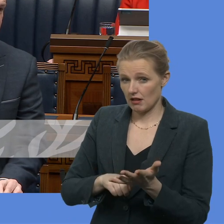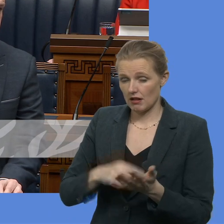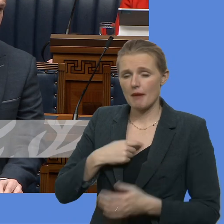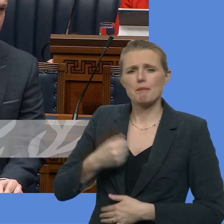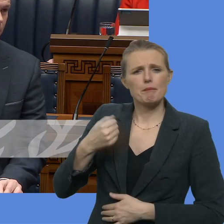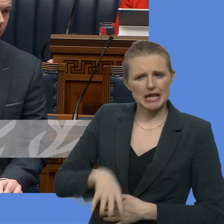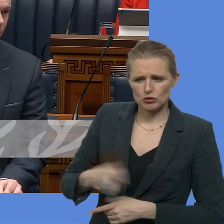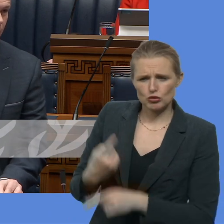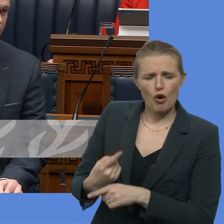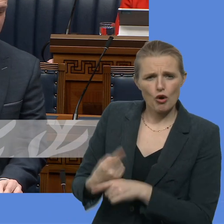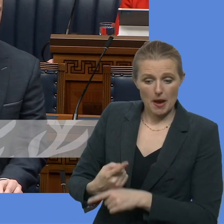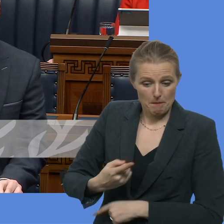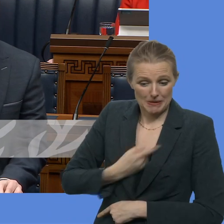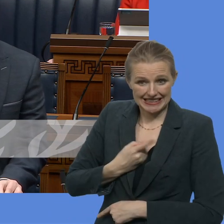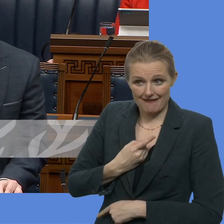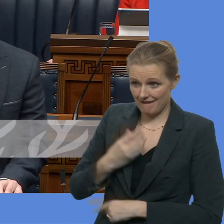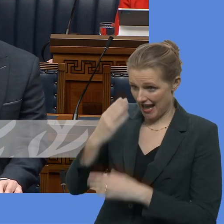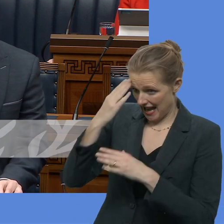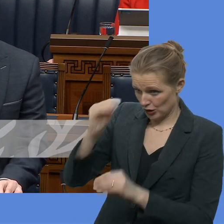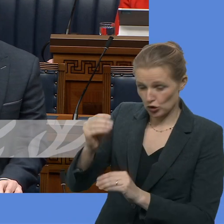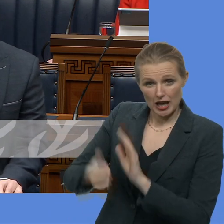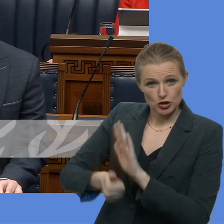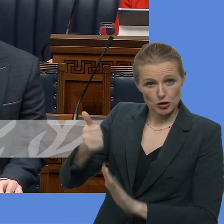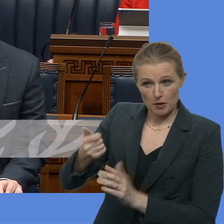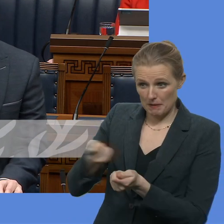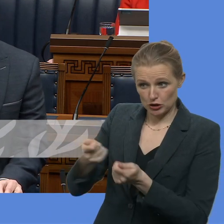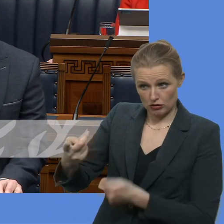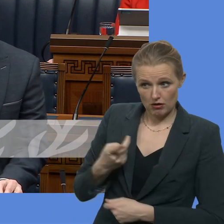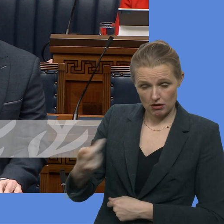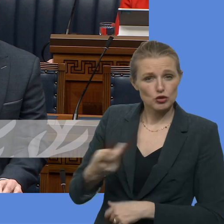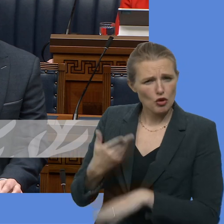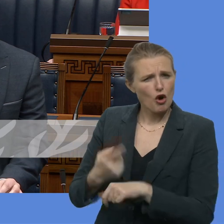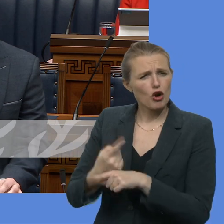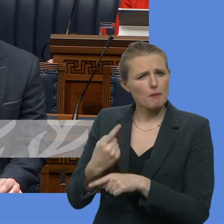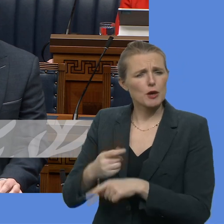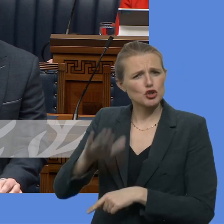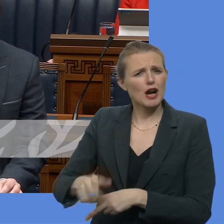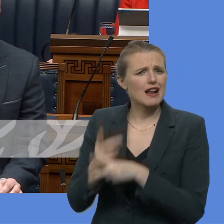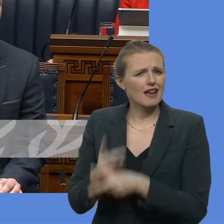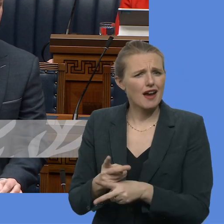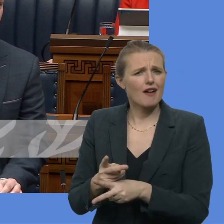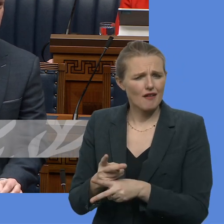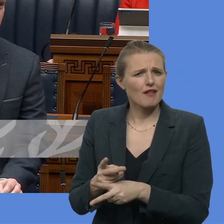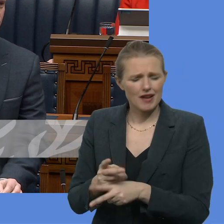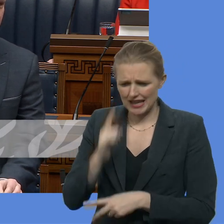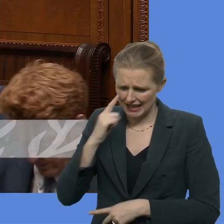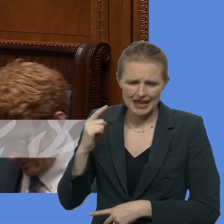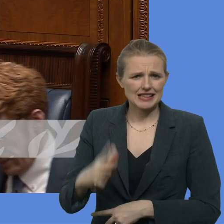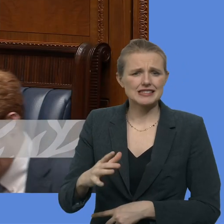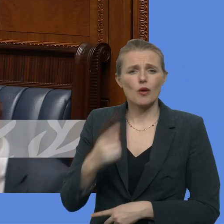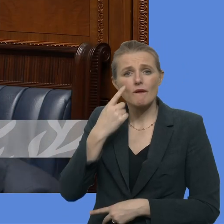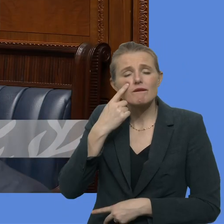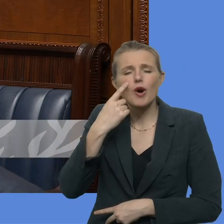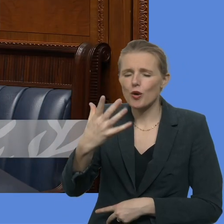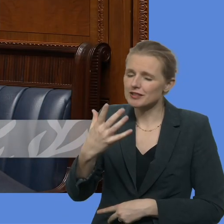myself and the Education Minister in relation to childcare. As I have said, it is primarily the responsibility of